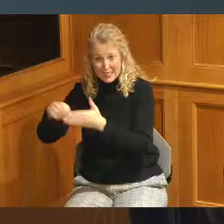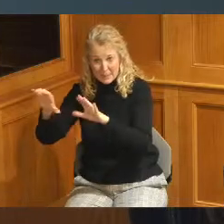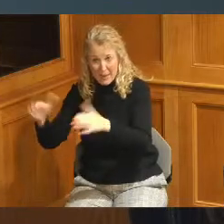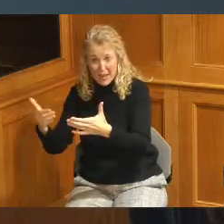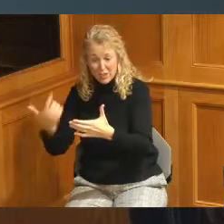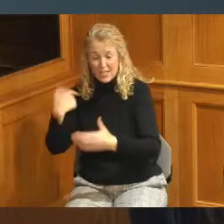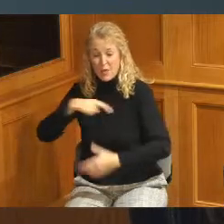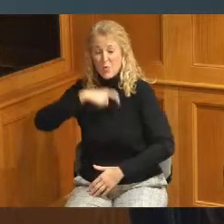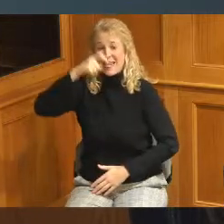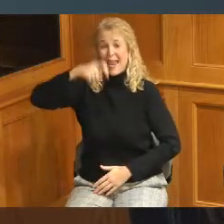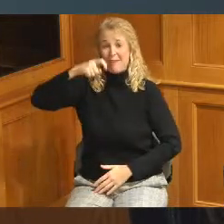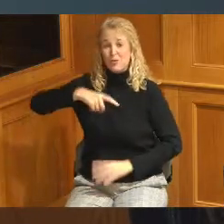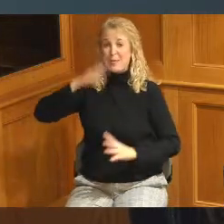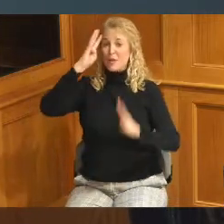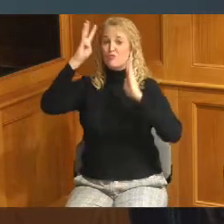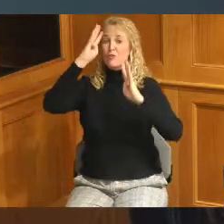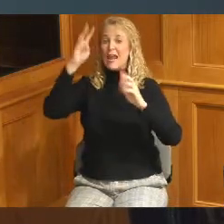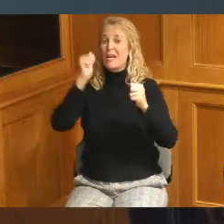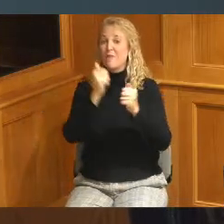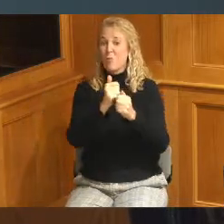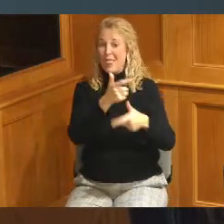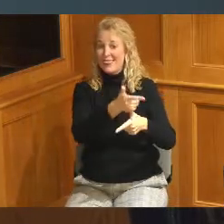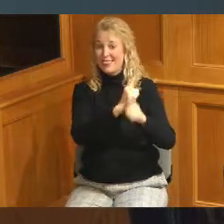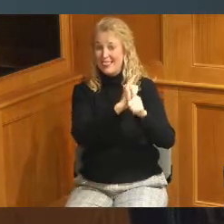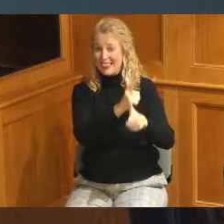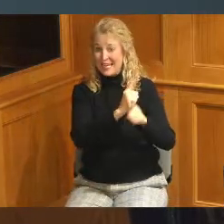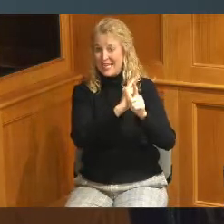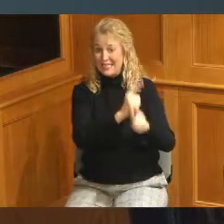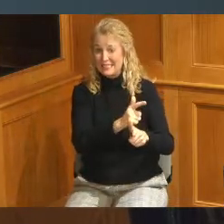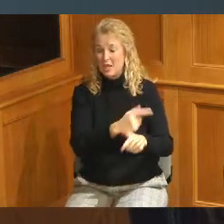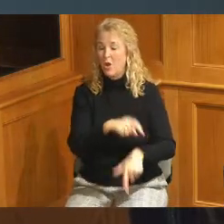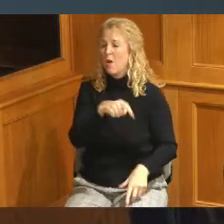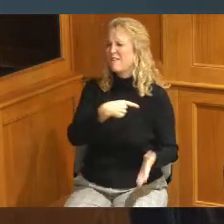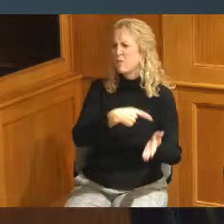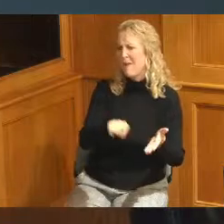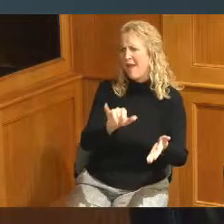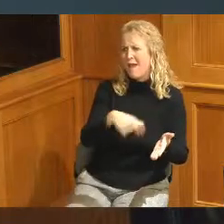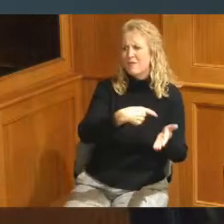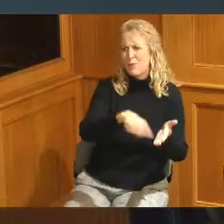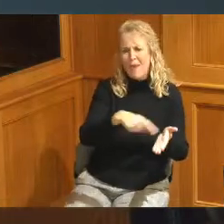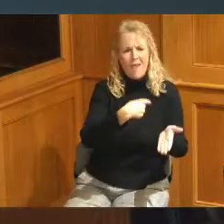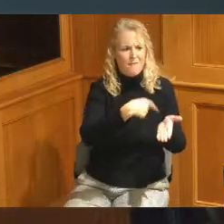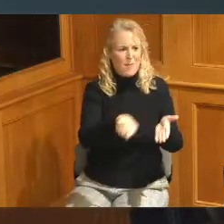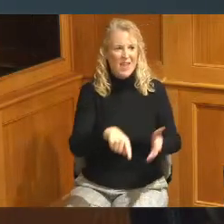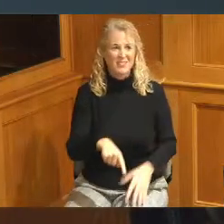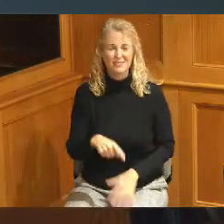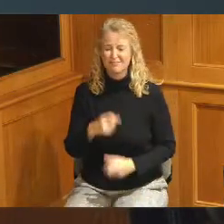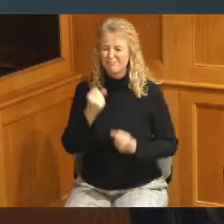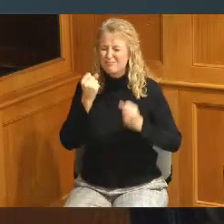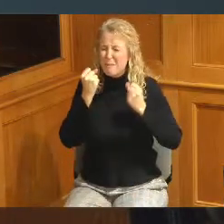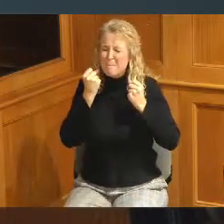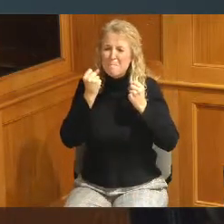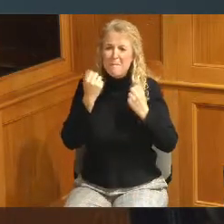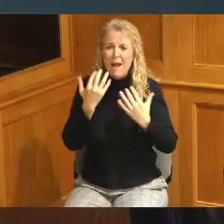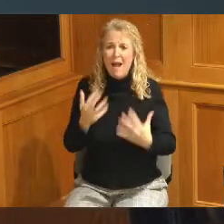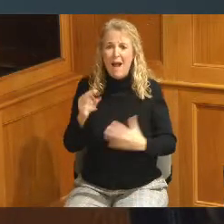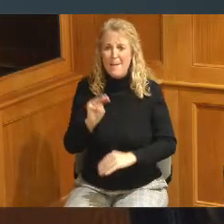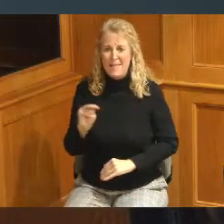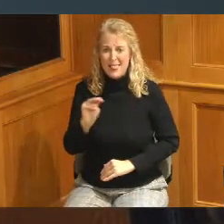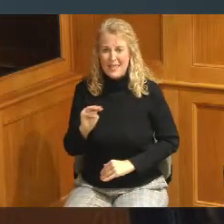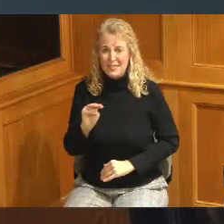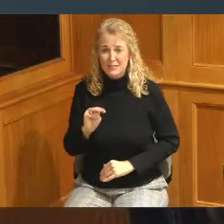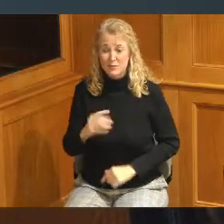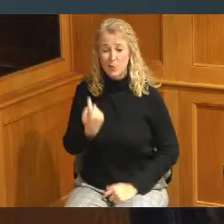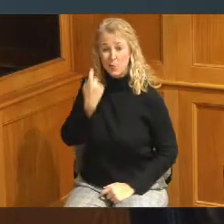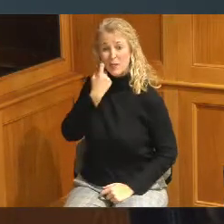back in this lease and say, you got to pay for this and you got to pay for that. I'm talking hundreds of millions of dollars. We just